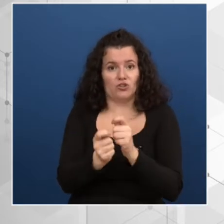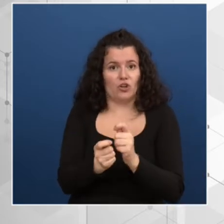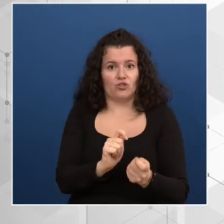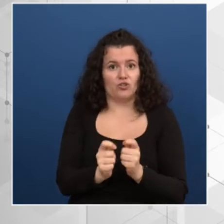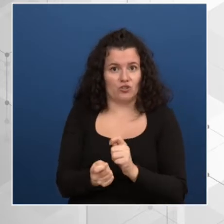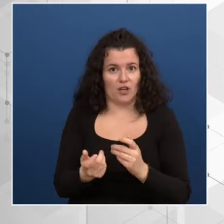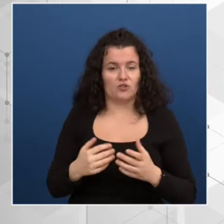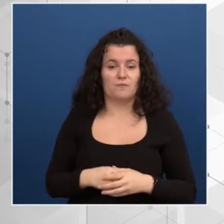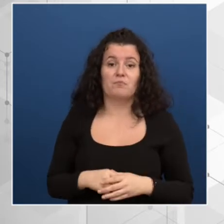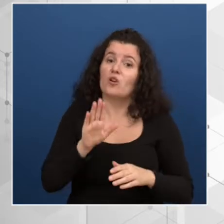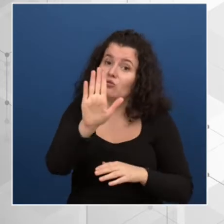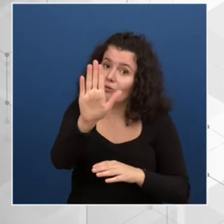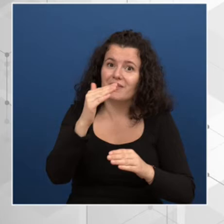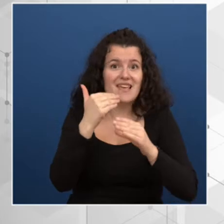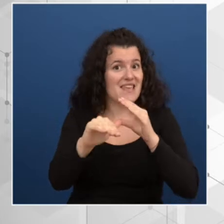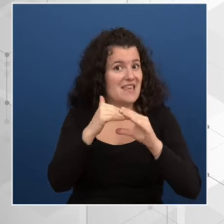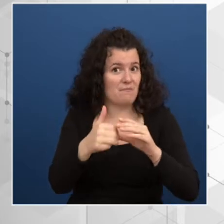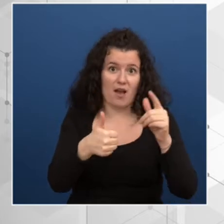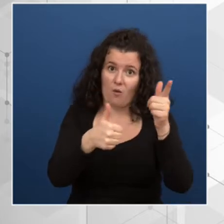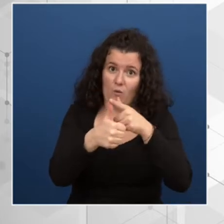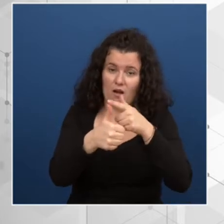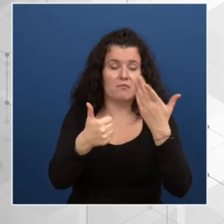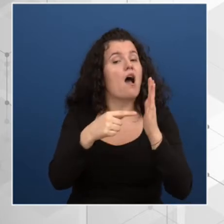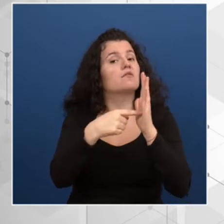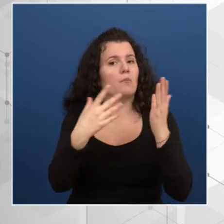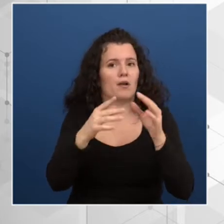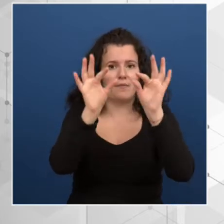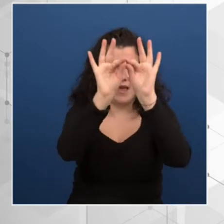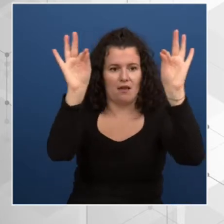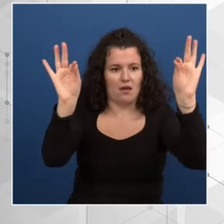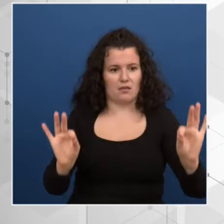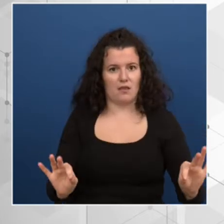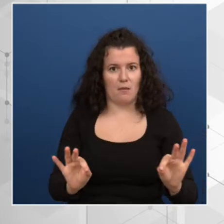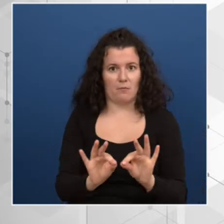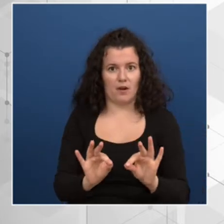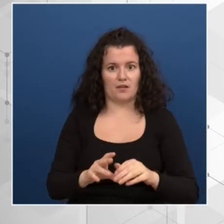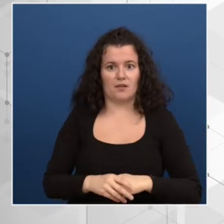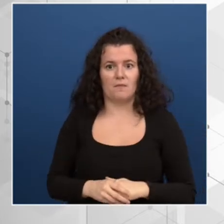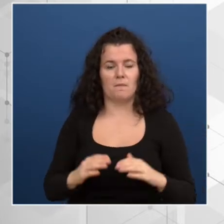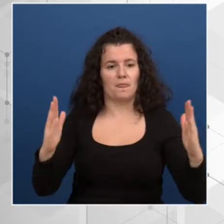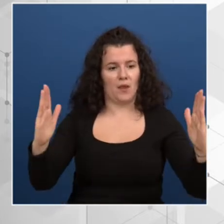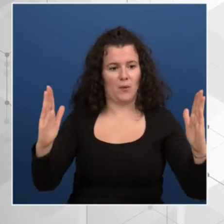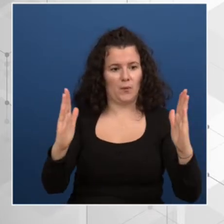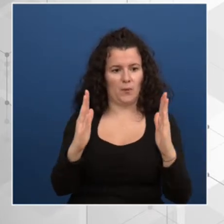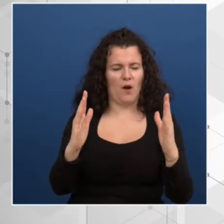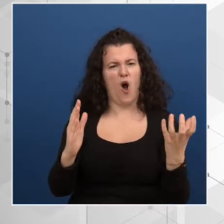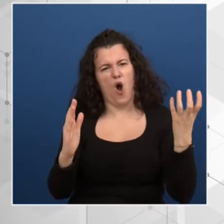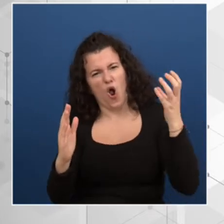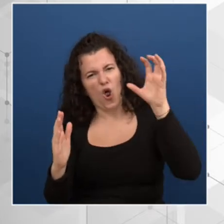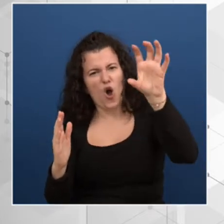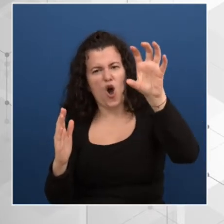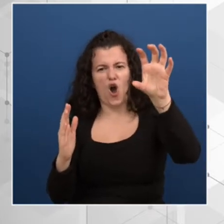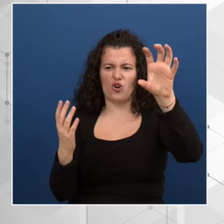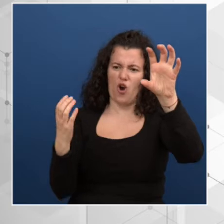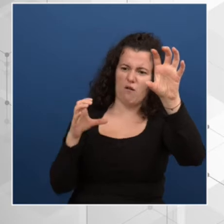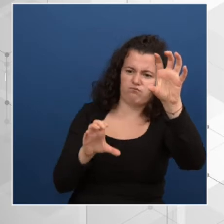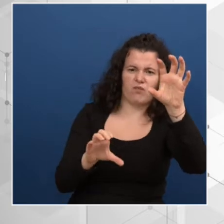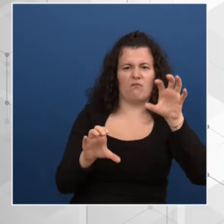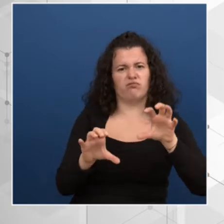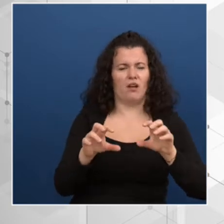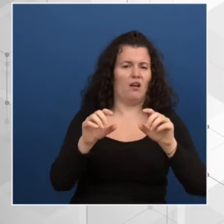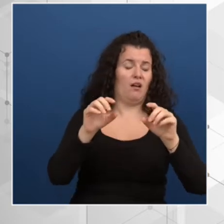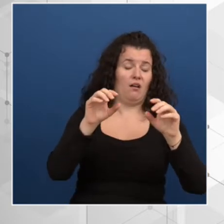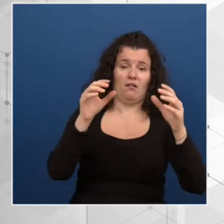to begin with, the template you use. Do you have banners? Do you have logos or awards? It's very common in an email signature to